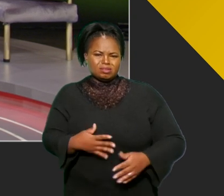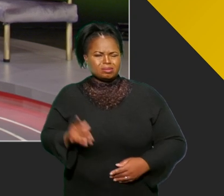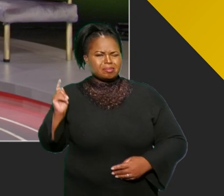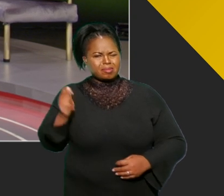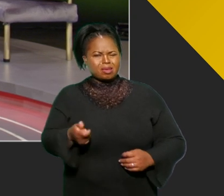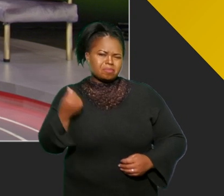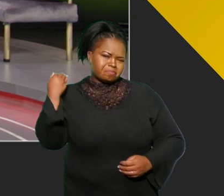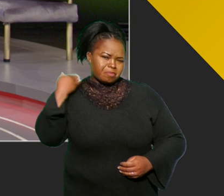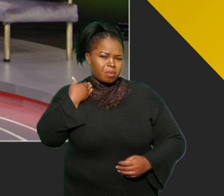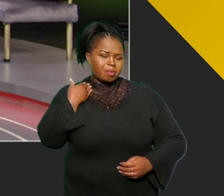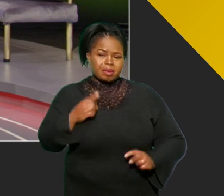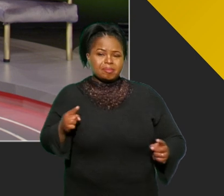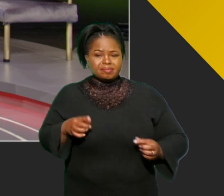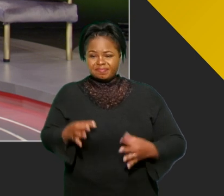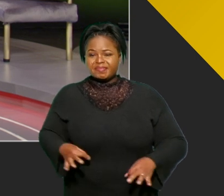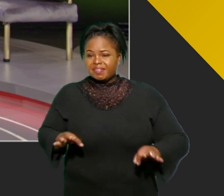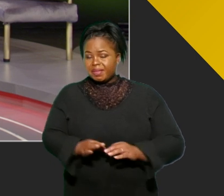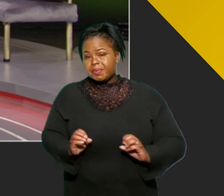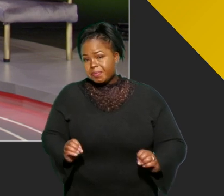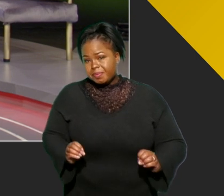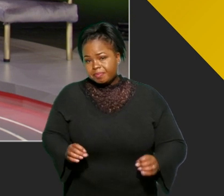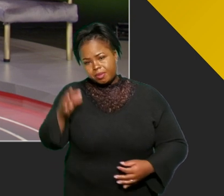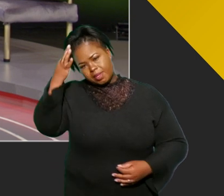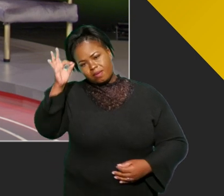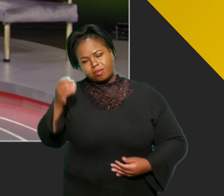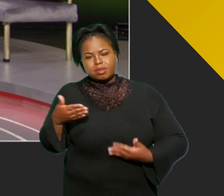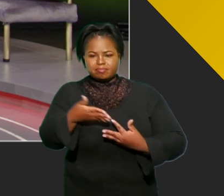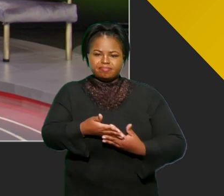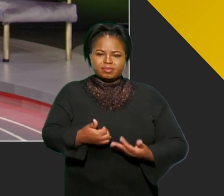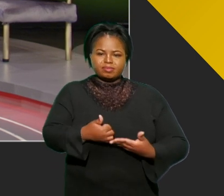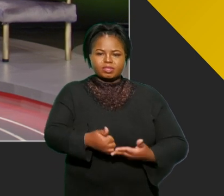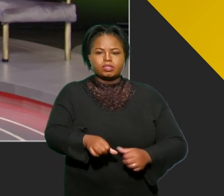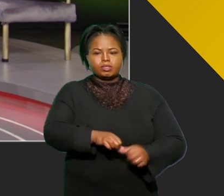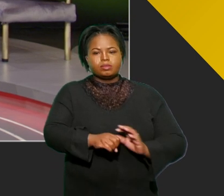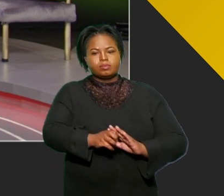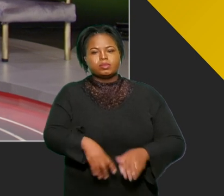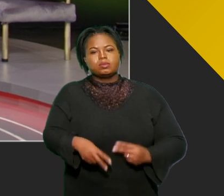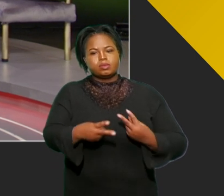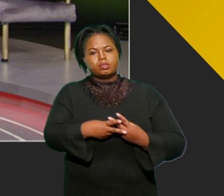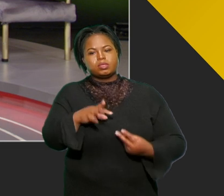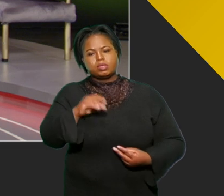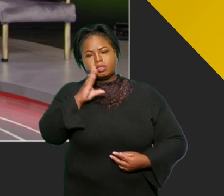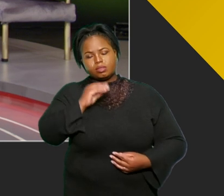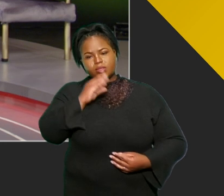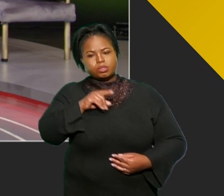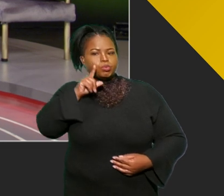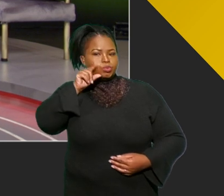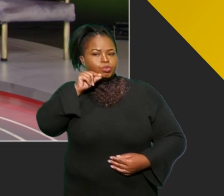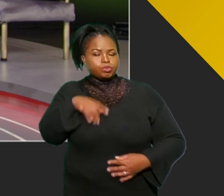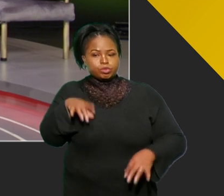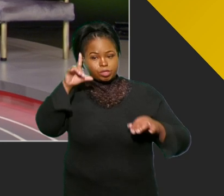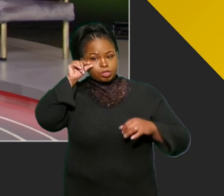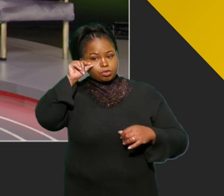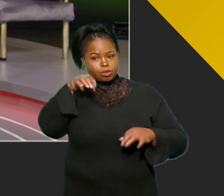lot of money for rent, but you don't see the value. Maybe the government should step in, utilize your social media. Hashtag Daily Thetha ku Twitter, Instagram, and Facebook.